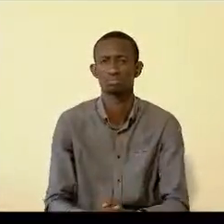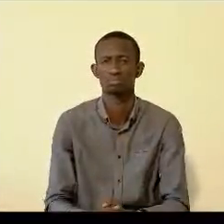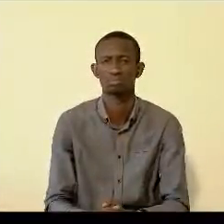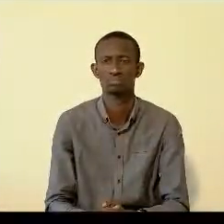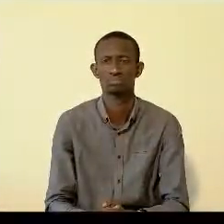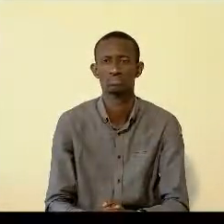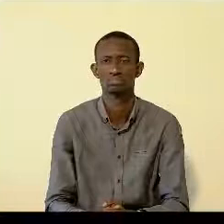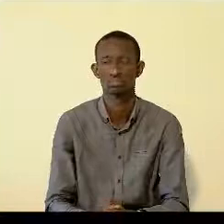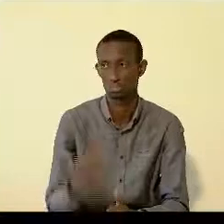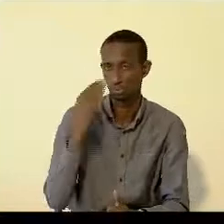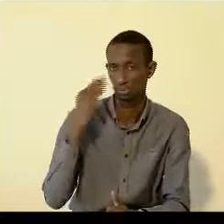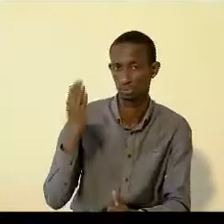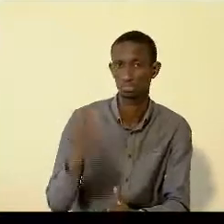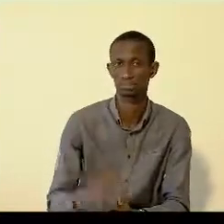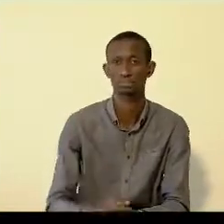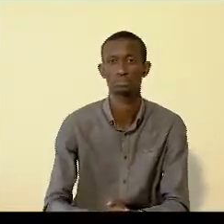You see,